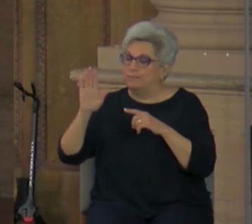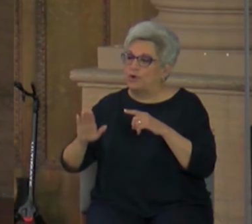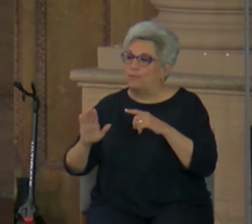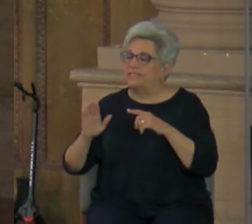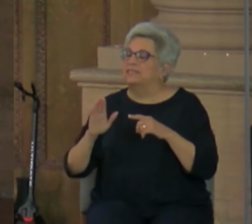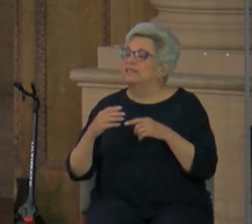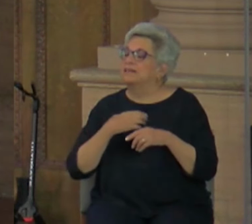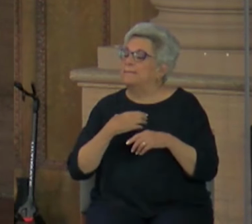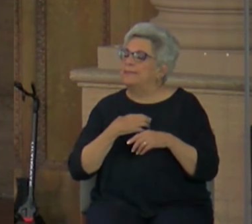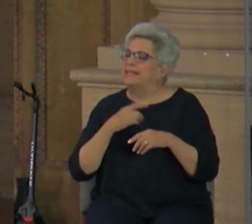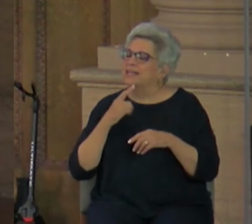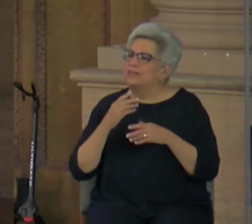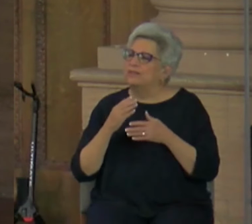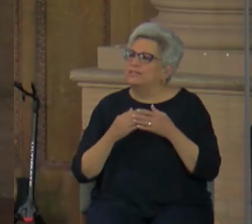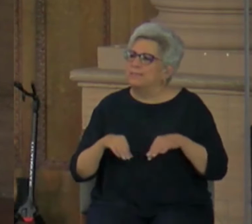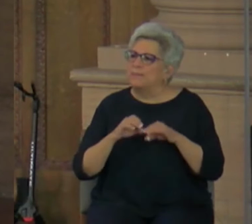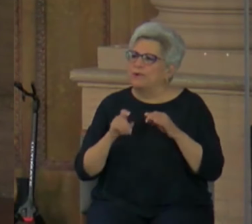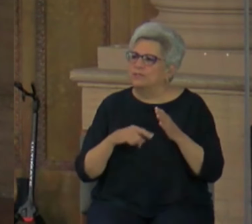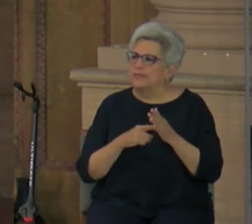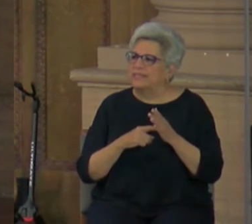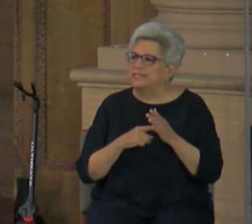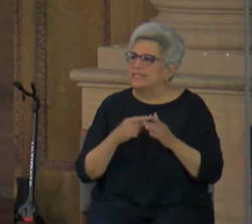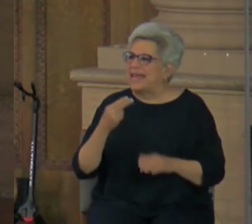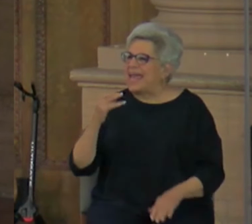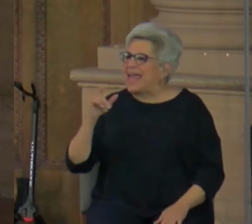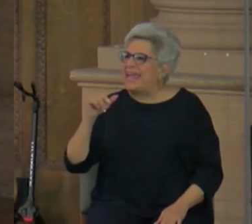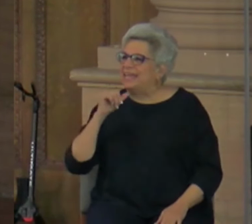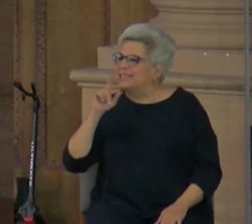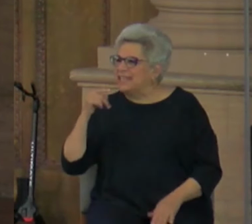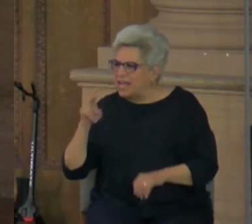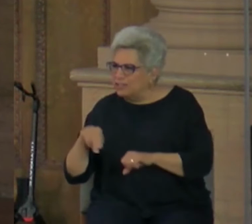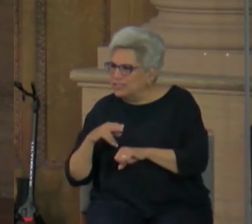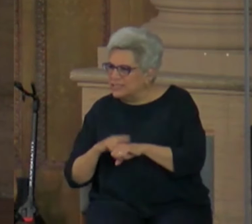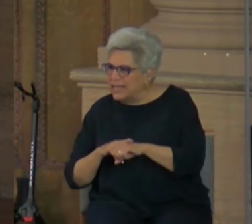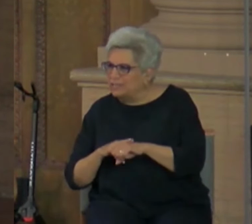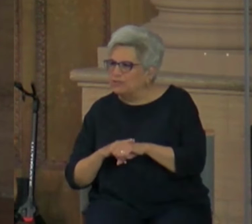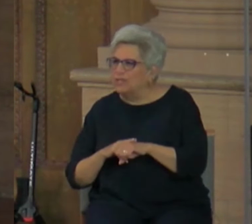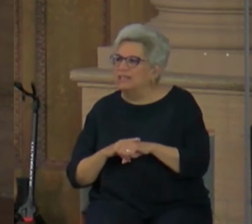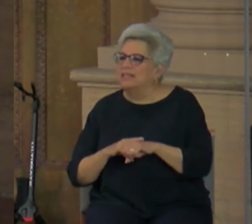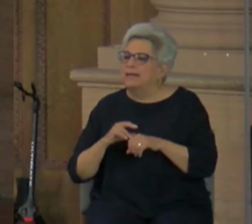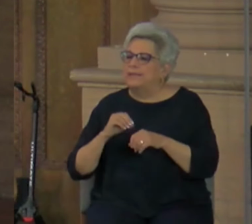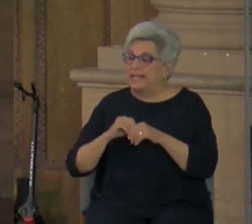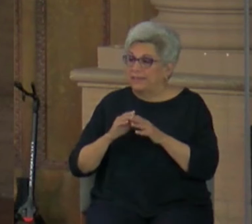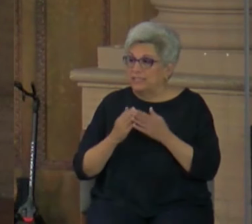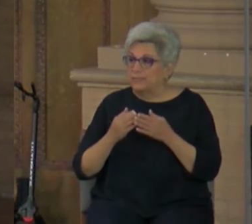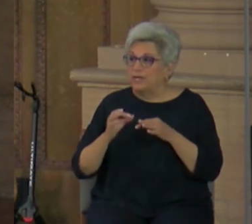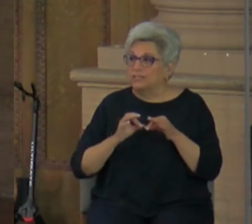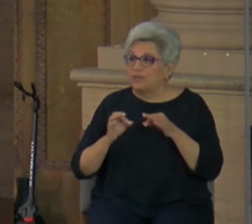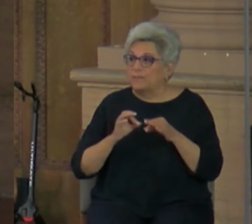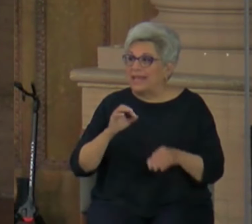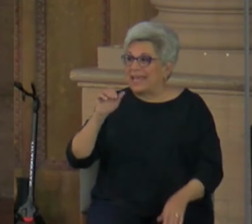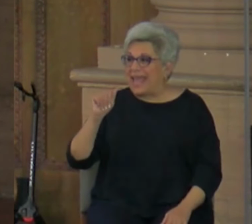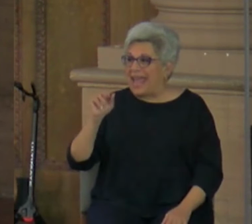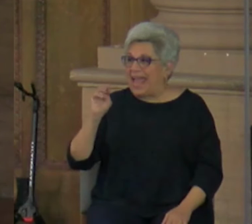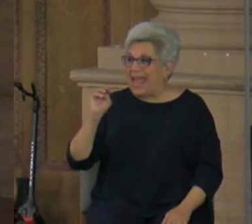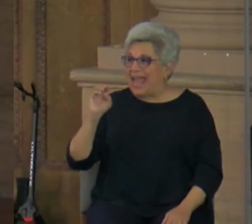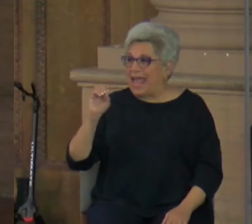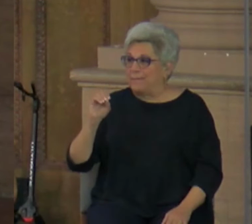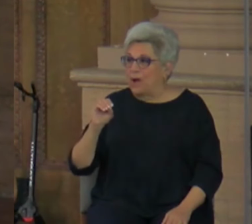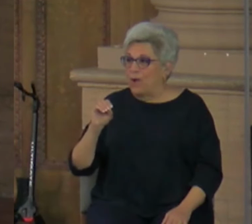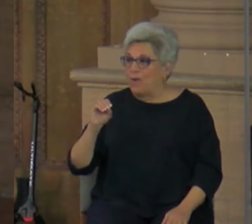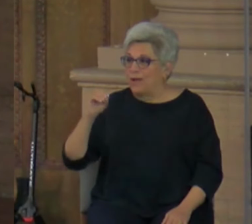And so there's some significance to this. The hail is not just this natural occurrence, but it's being described almost like ammo that's being stored